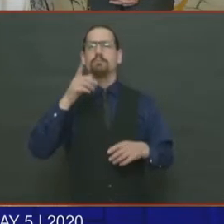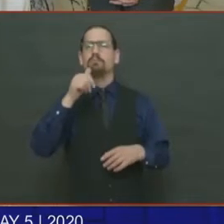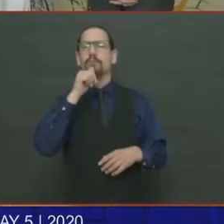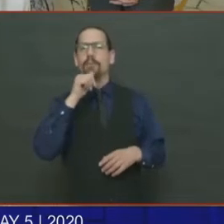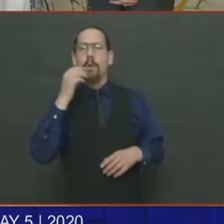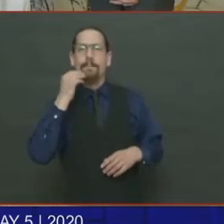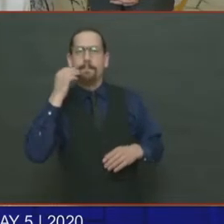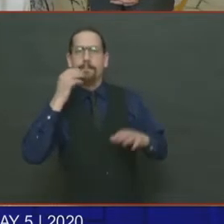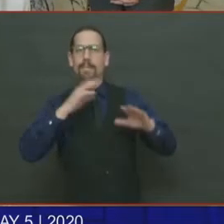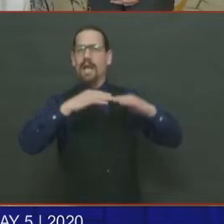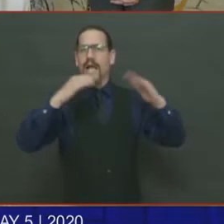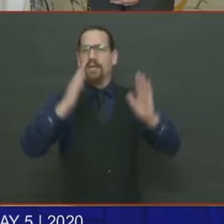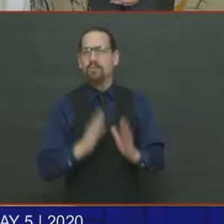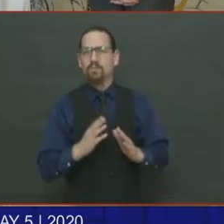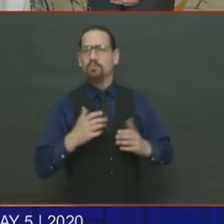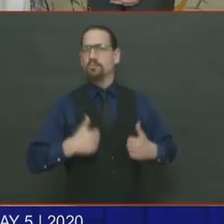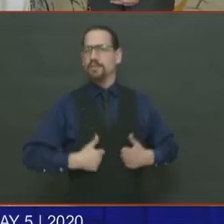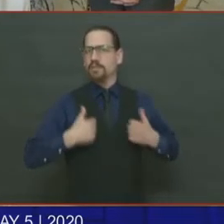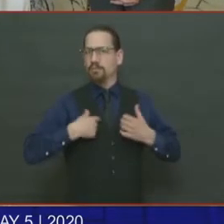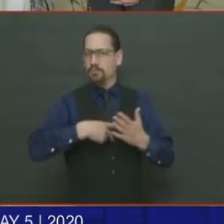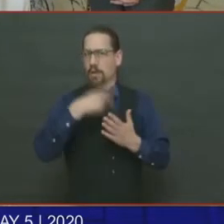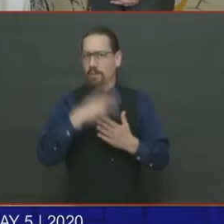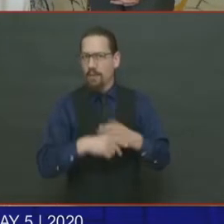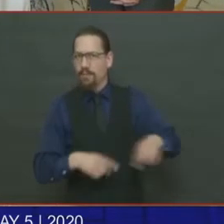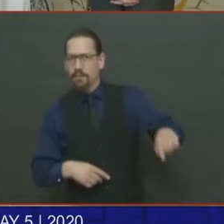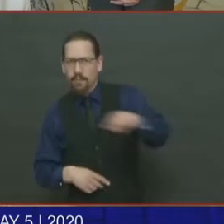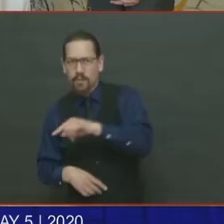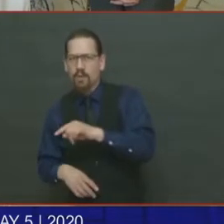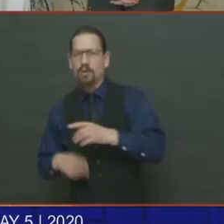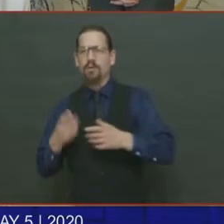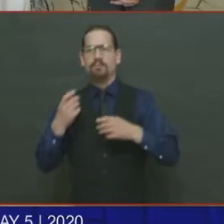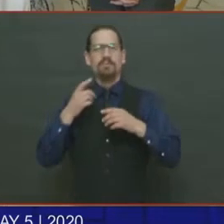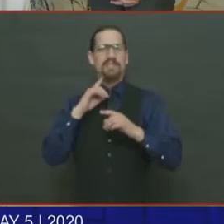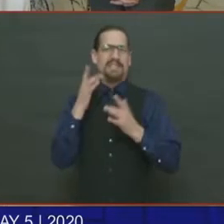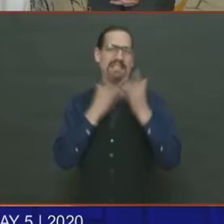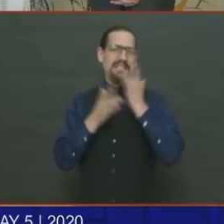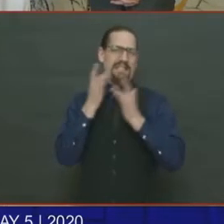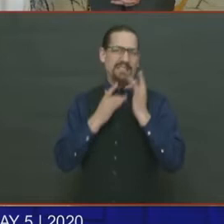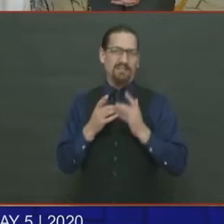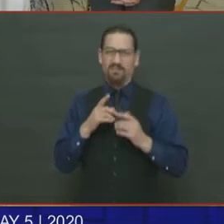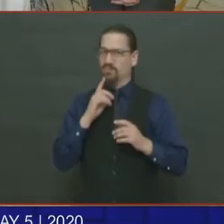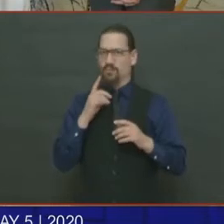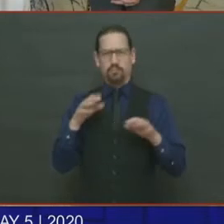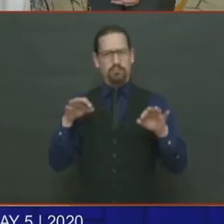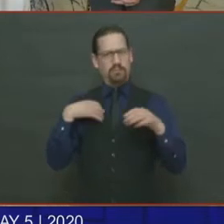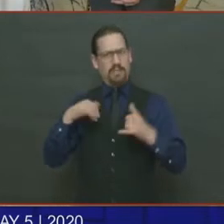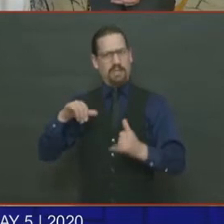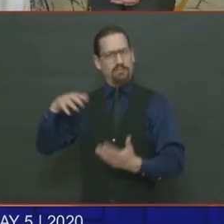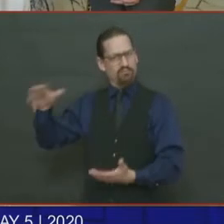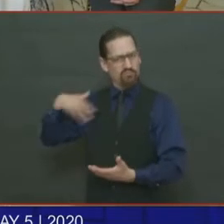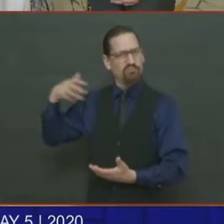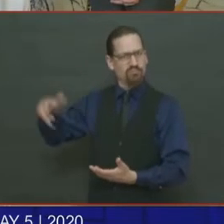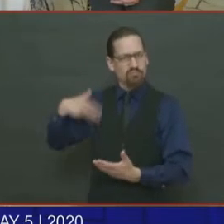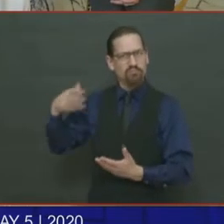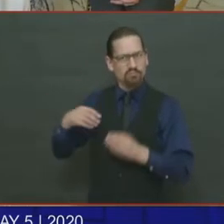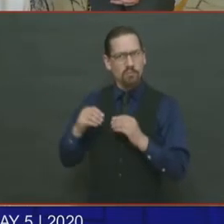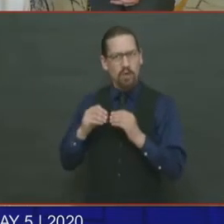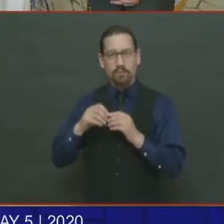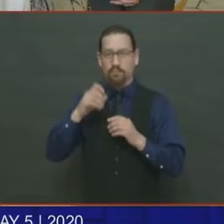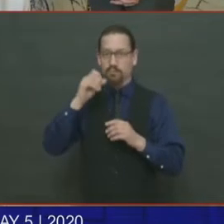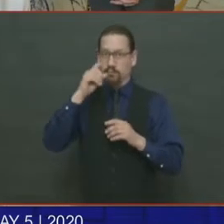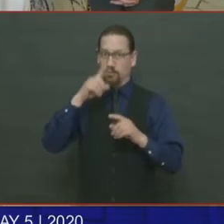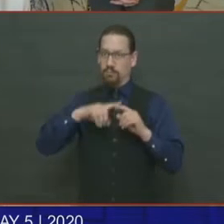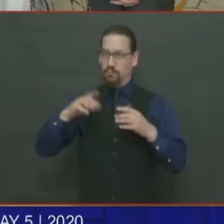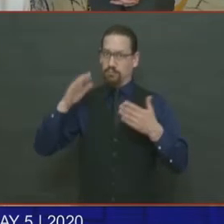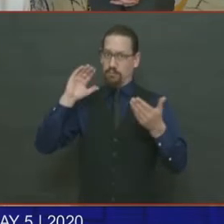all around the country. But it is stable. We no longer have shortages. We are, by and large, able to meet